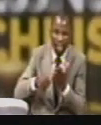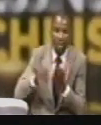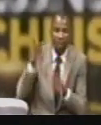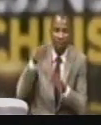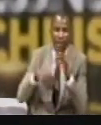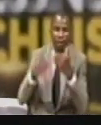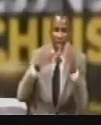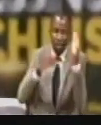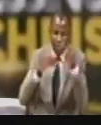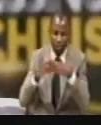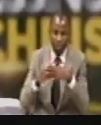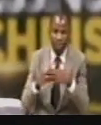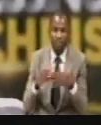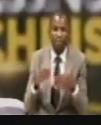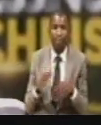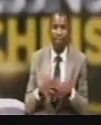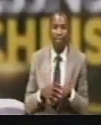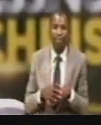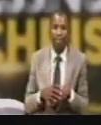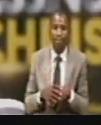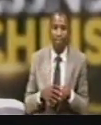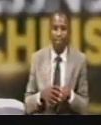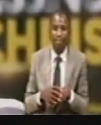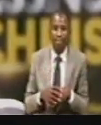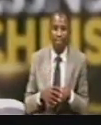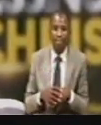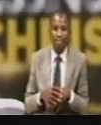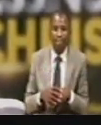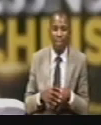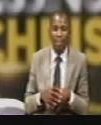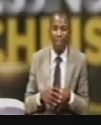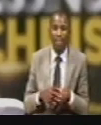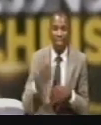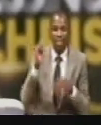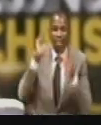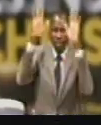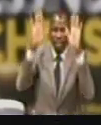tonight. You will get your letter from heaven.